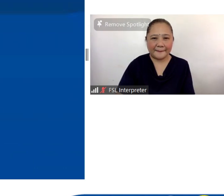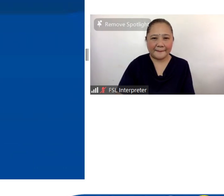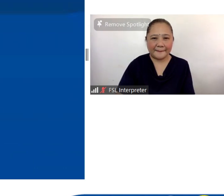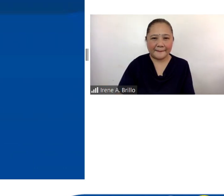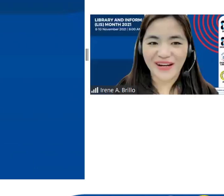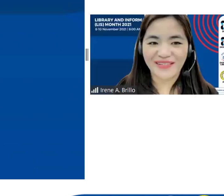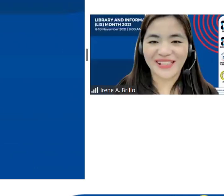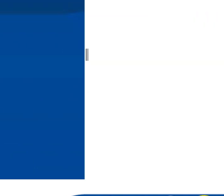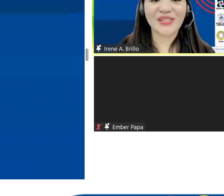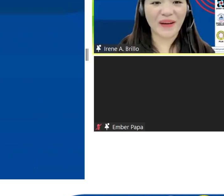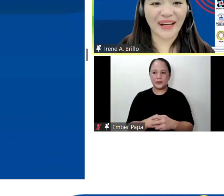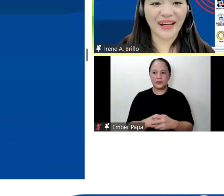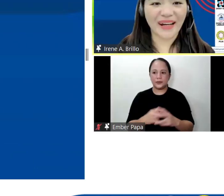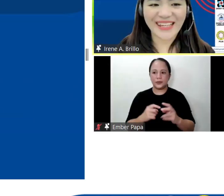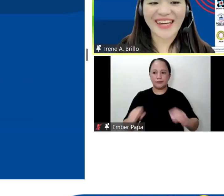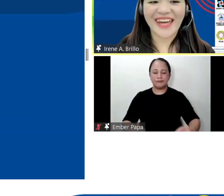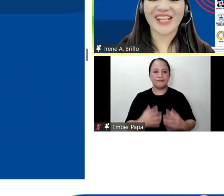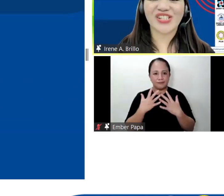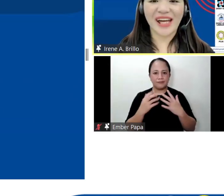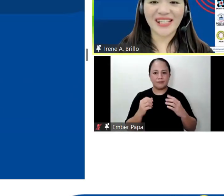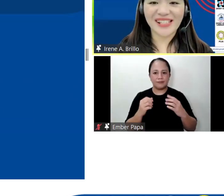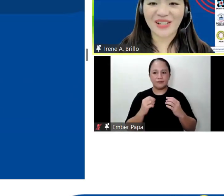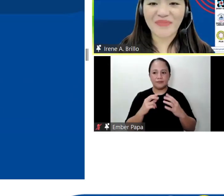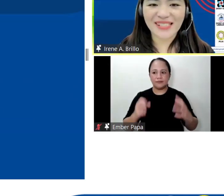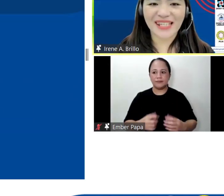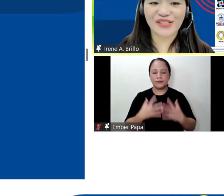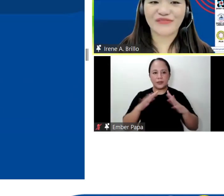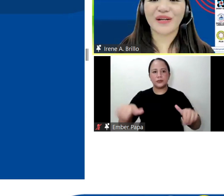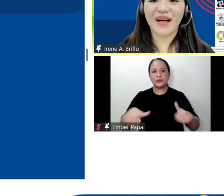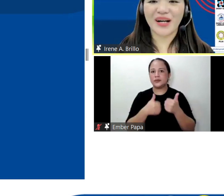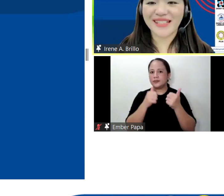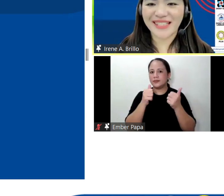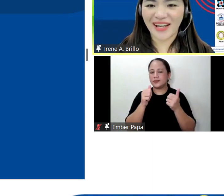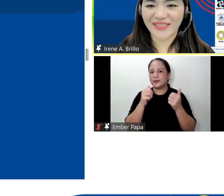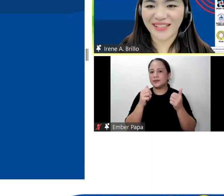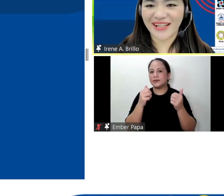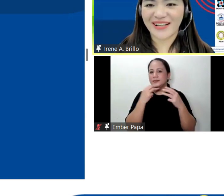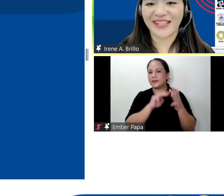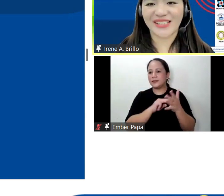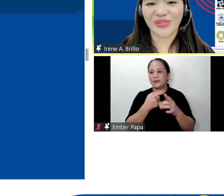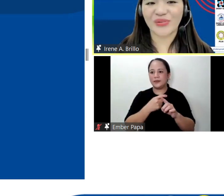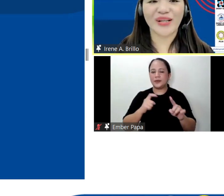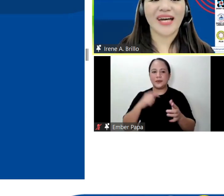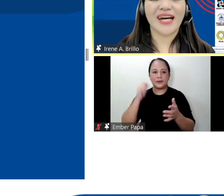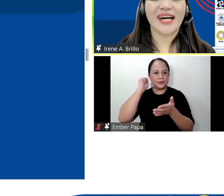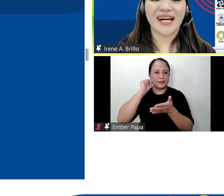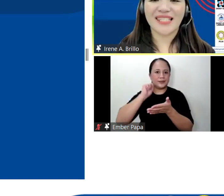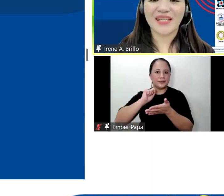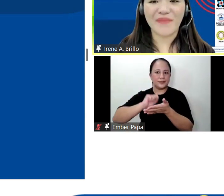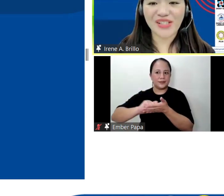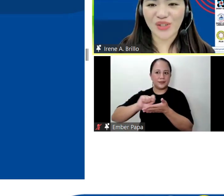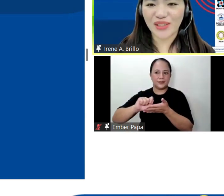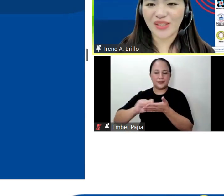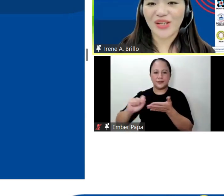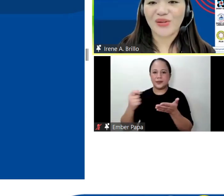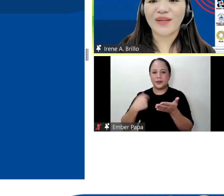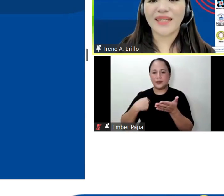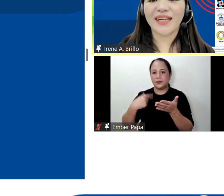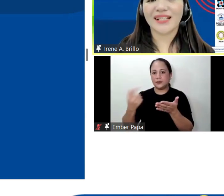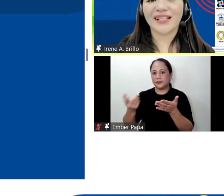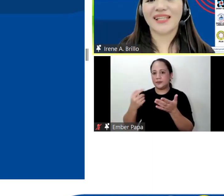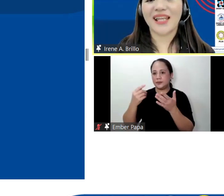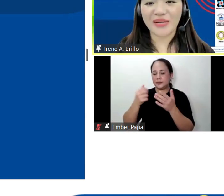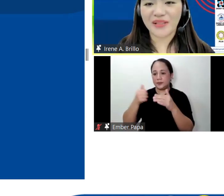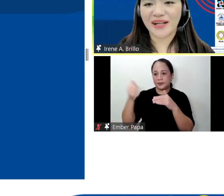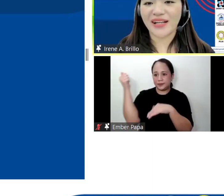That was a very inspiring and challenging message from our secretary. So, as he mentioned,